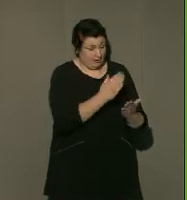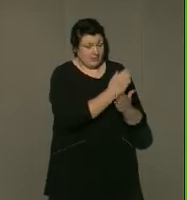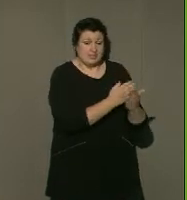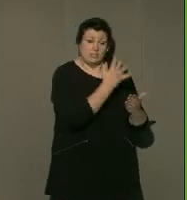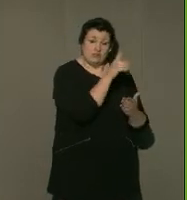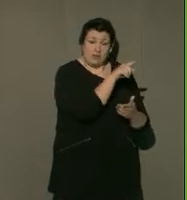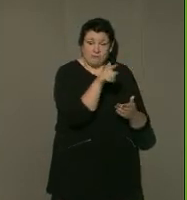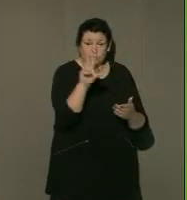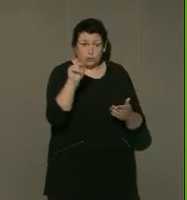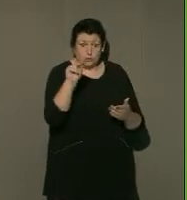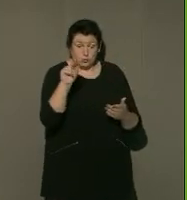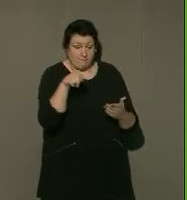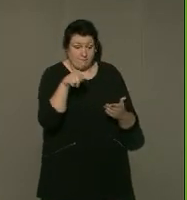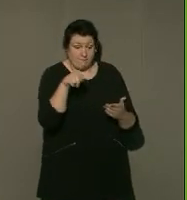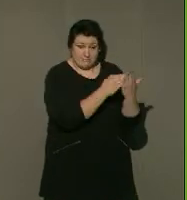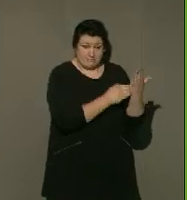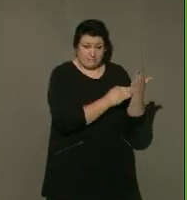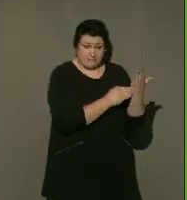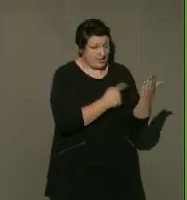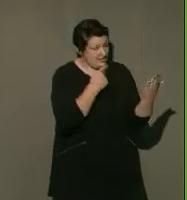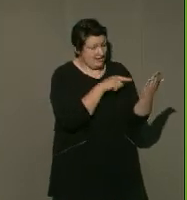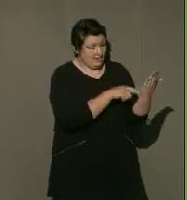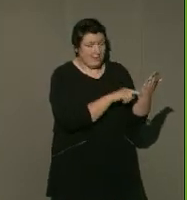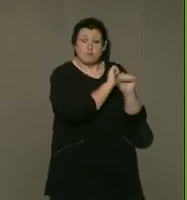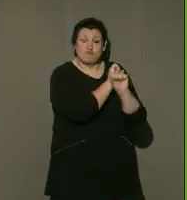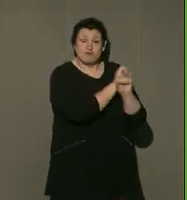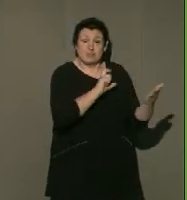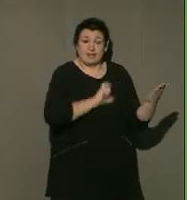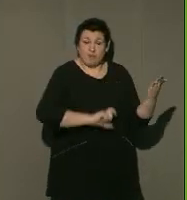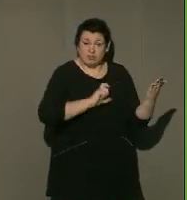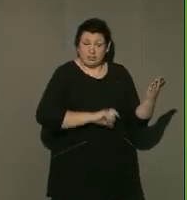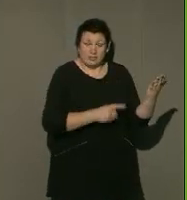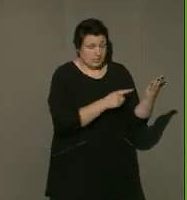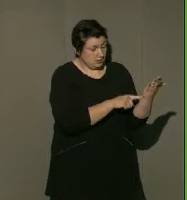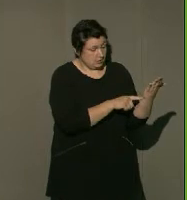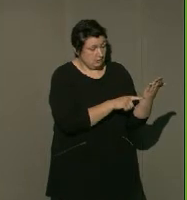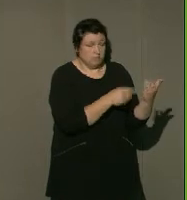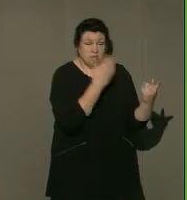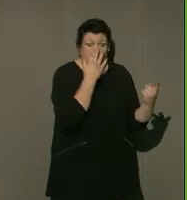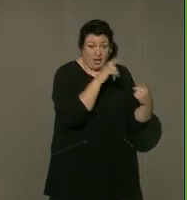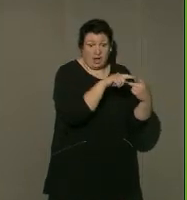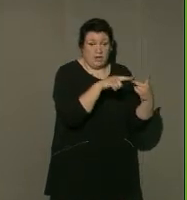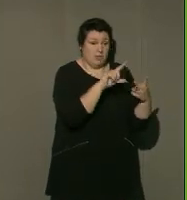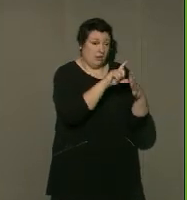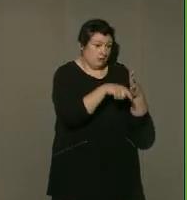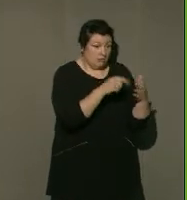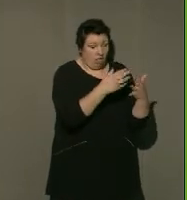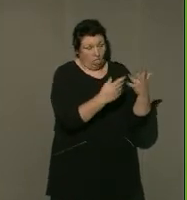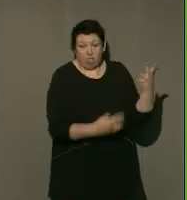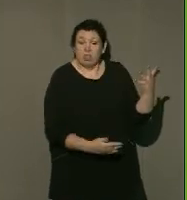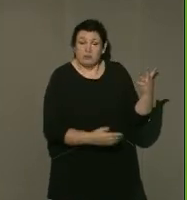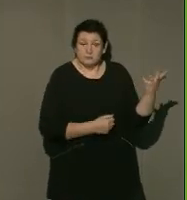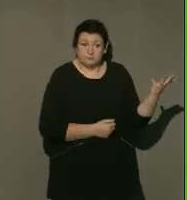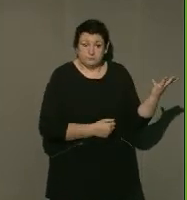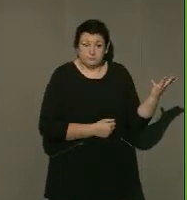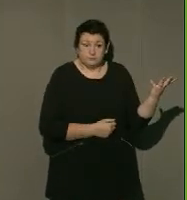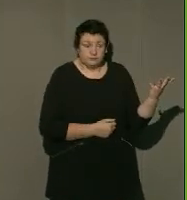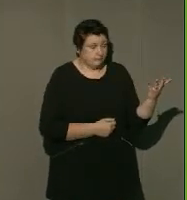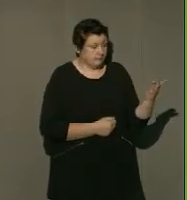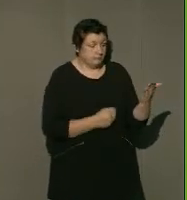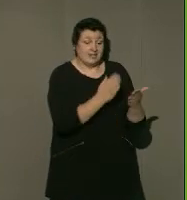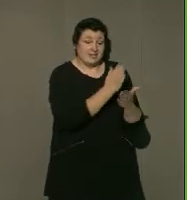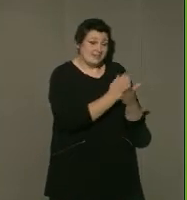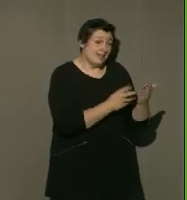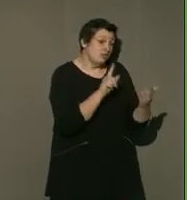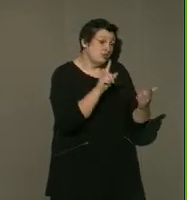the 2010 Act list the protected characteristics under the Act: age, disability, gender reassignment, so on. Section 11